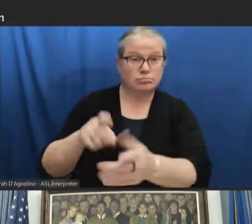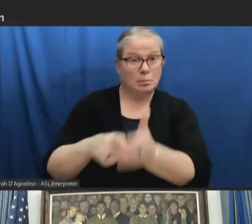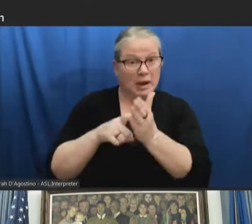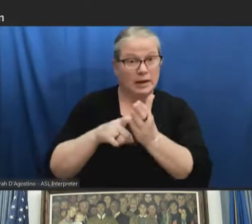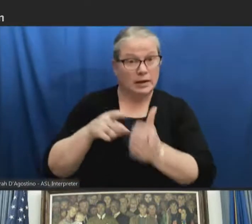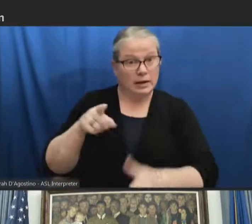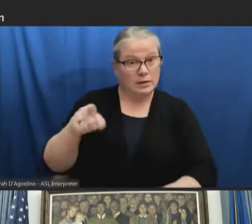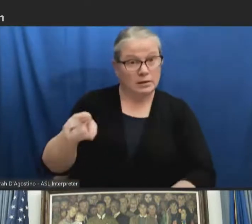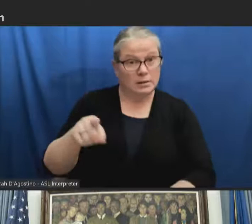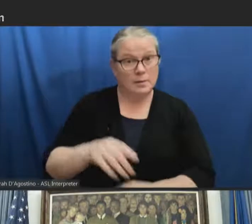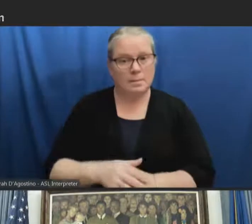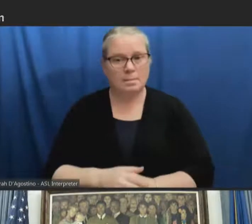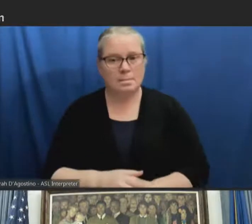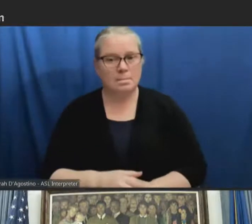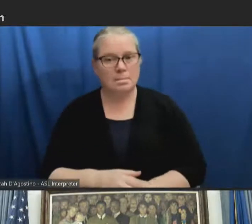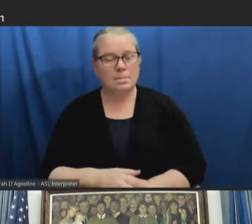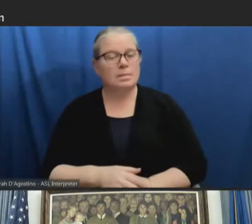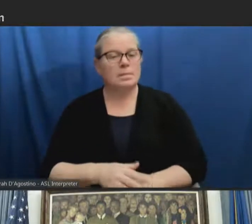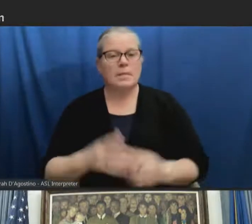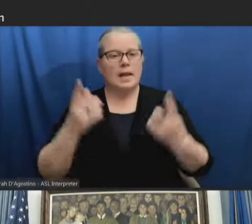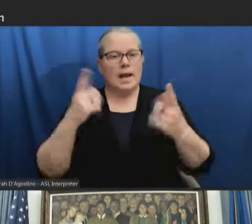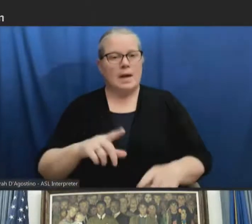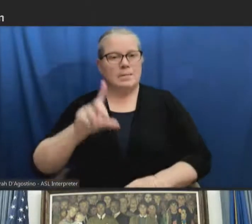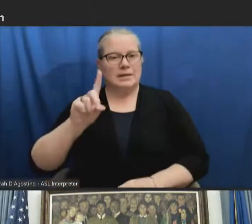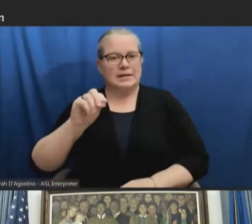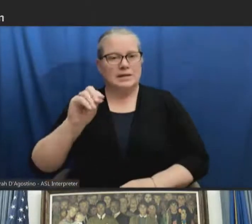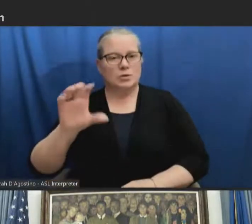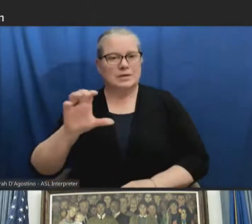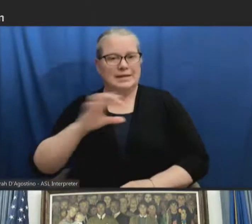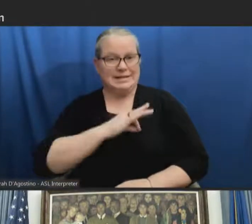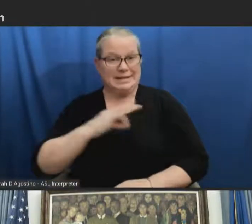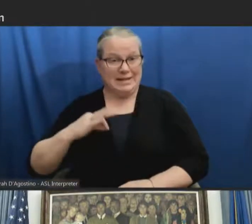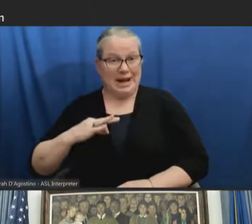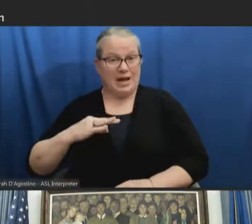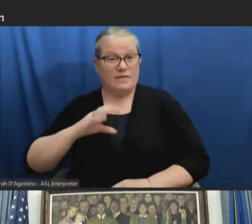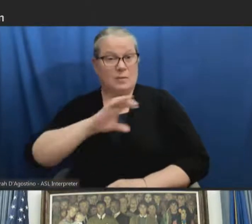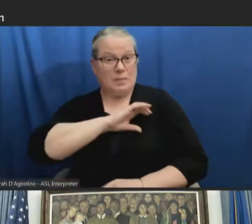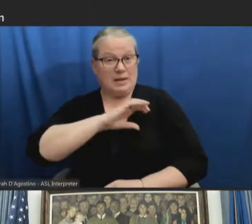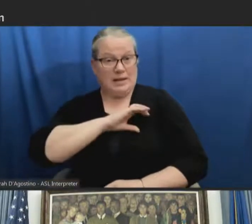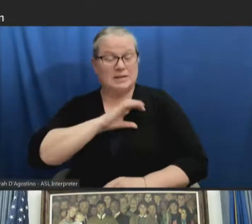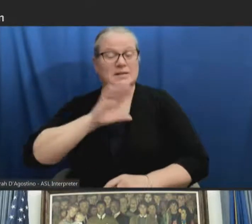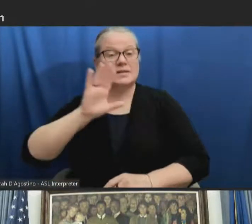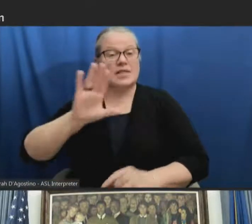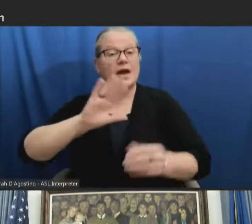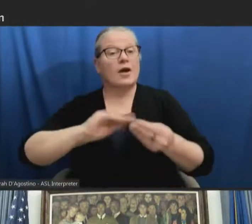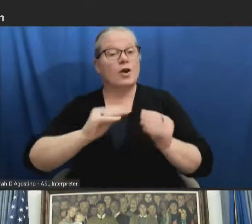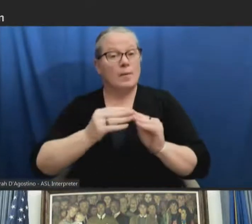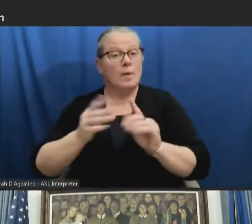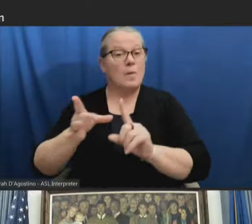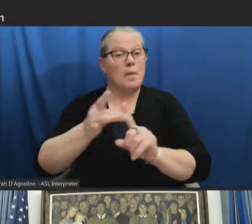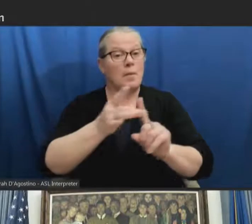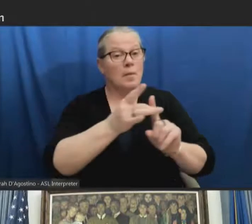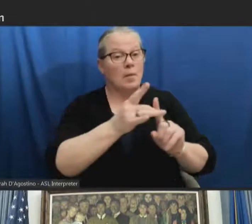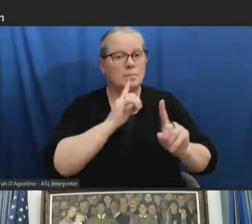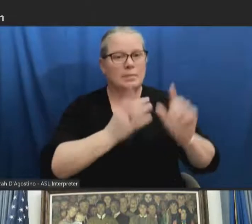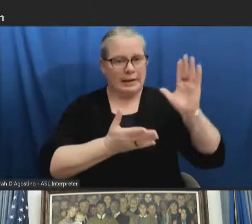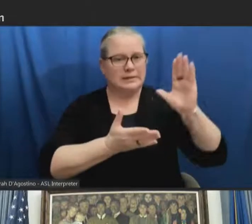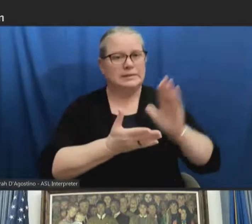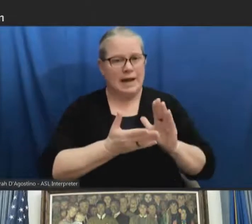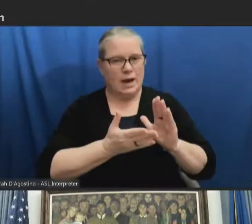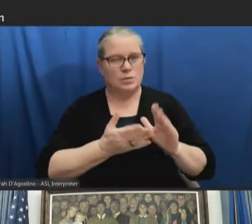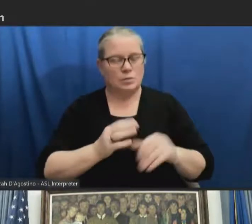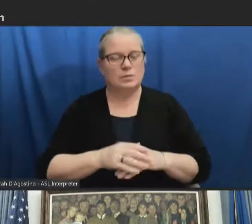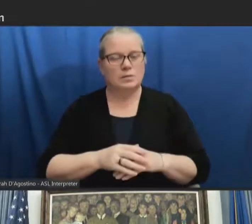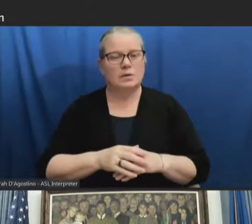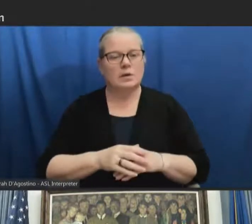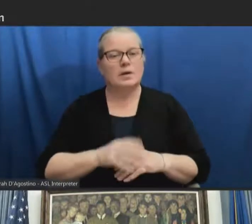number of cases among DOC staff is actually coming down. Actually, I spoke with Commissioner Quiros this morning. Definitely trending